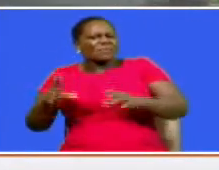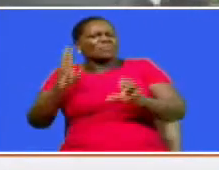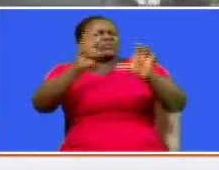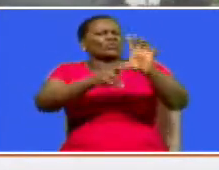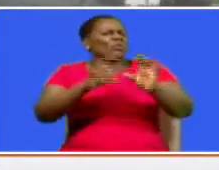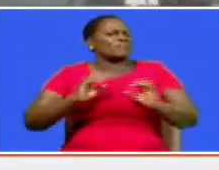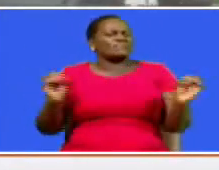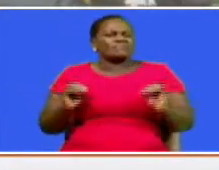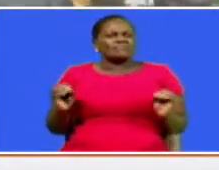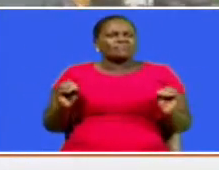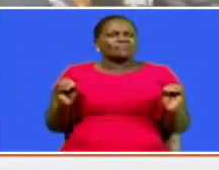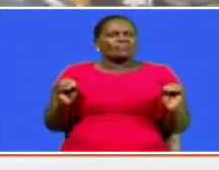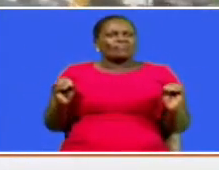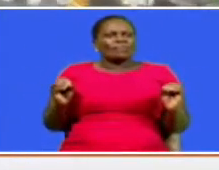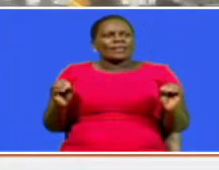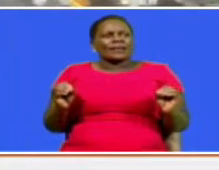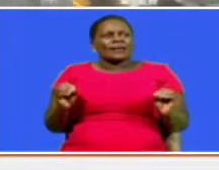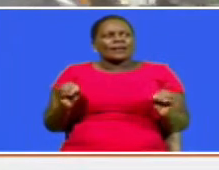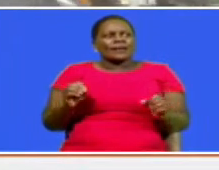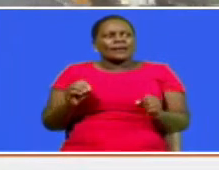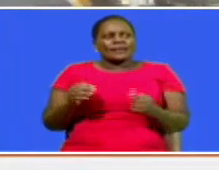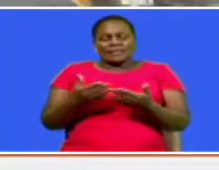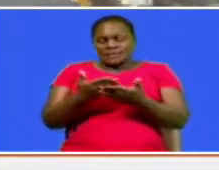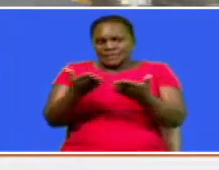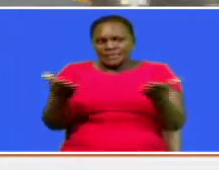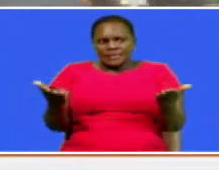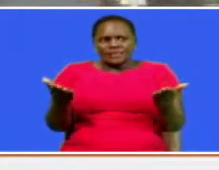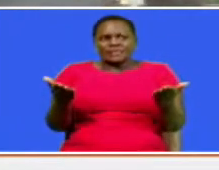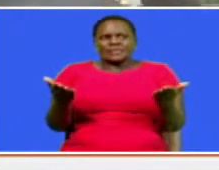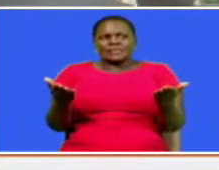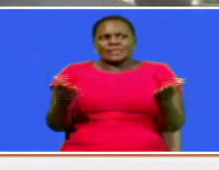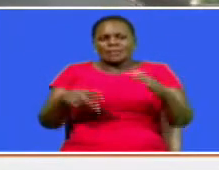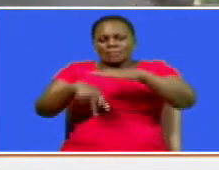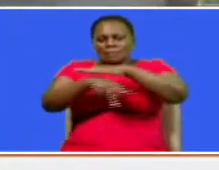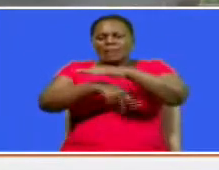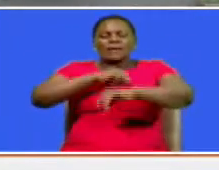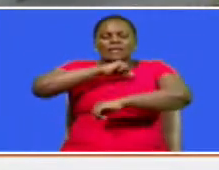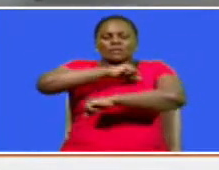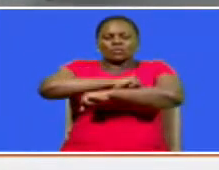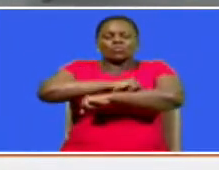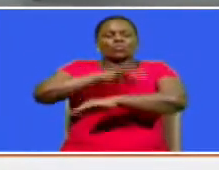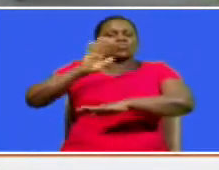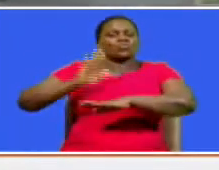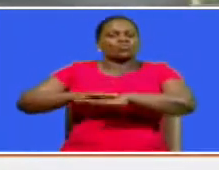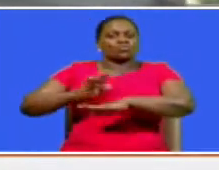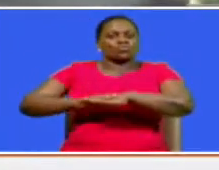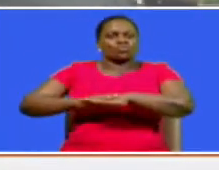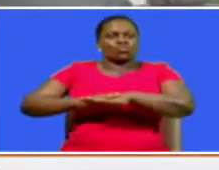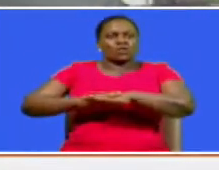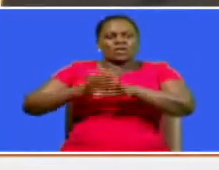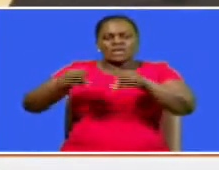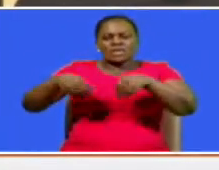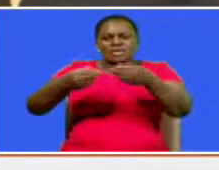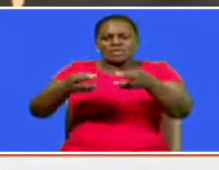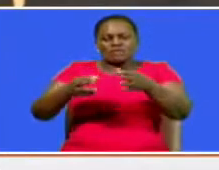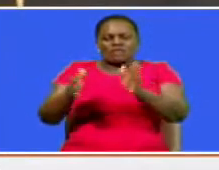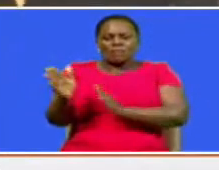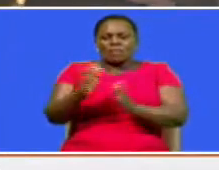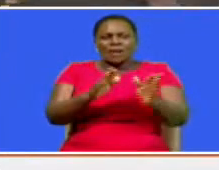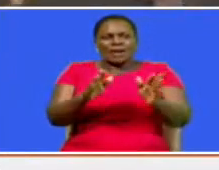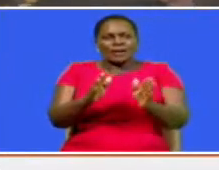join. So hosting this in primary schools is good because it gives room for